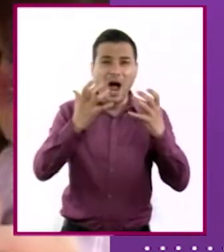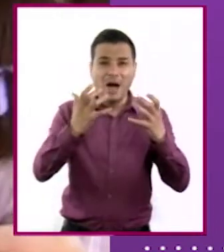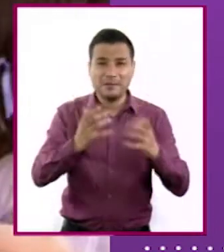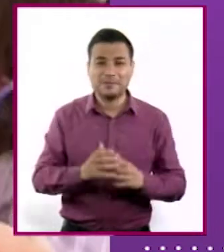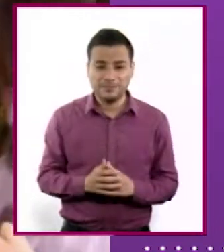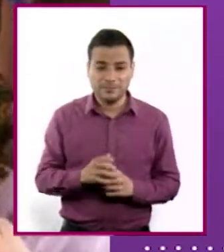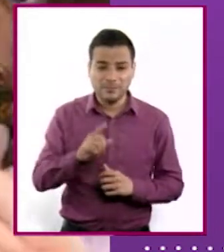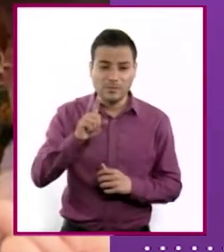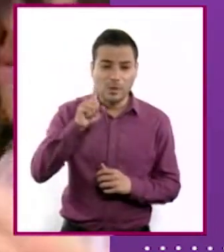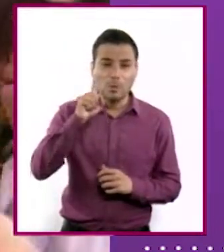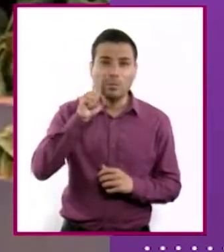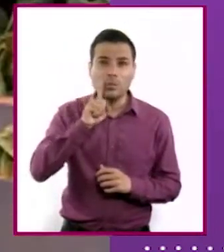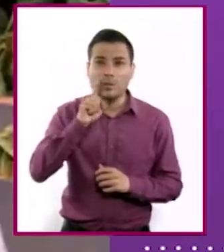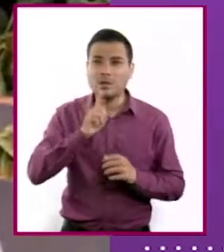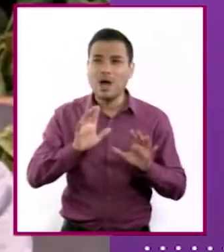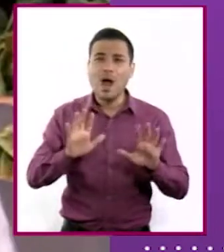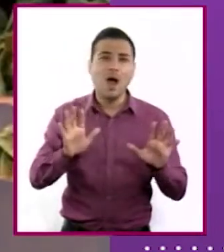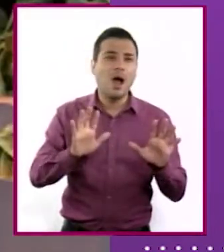like this.